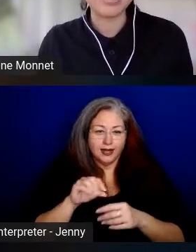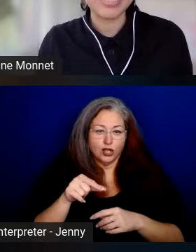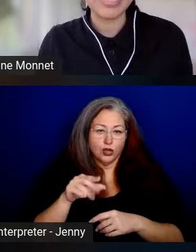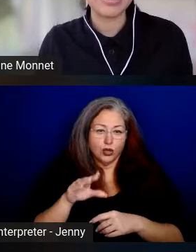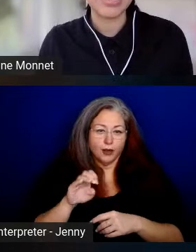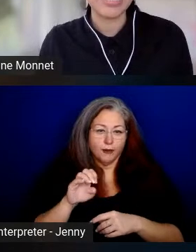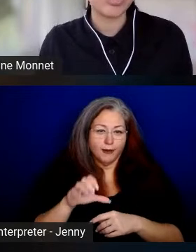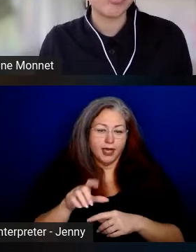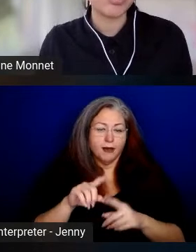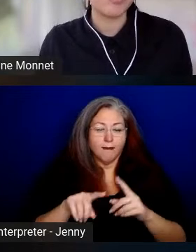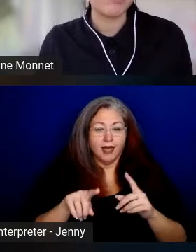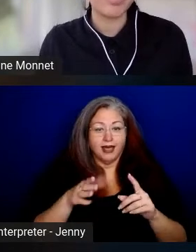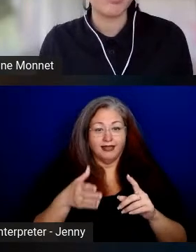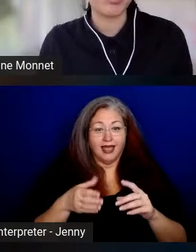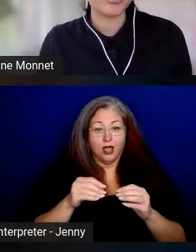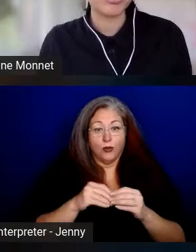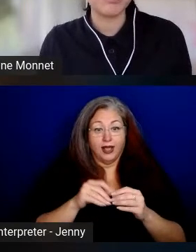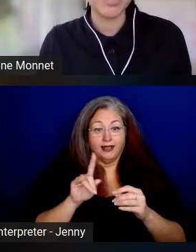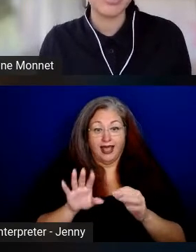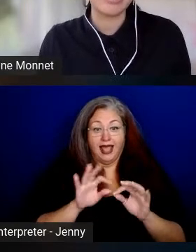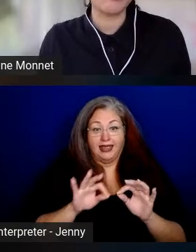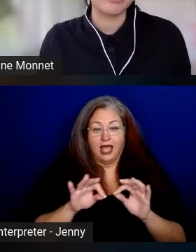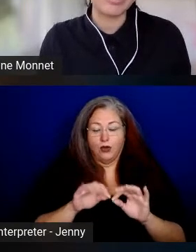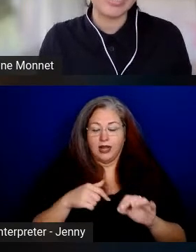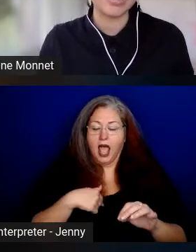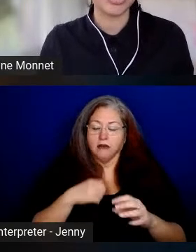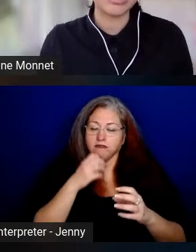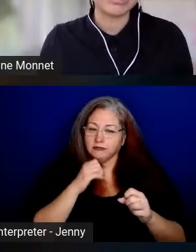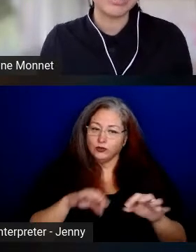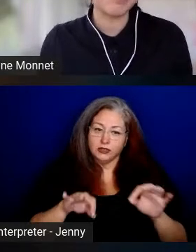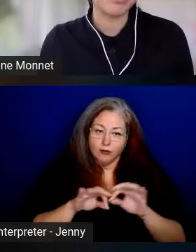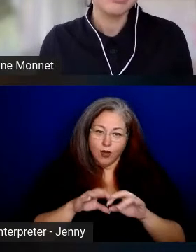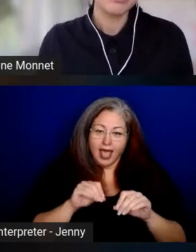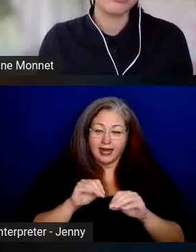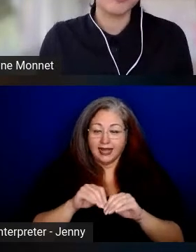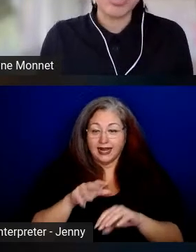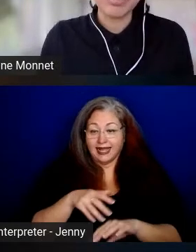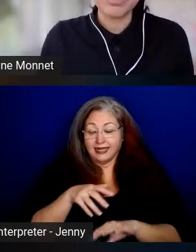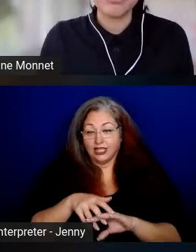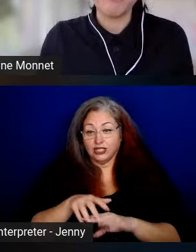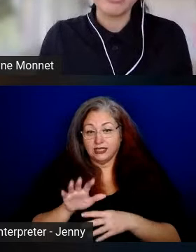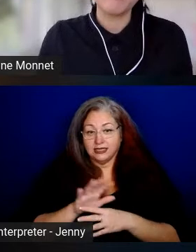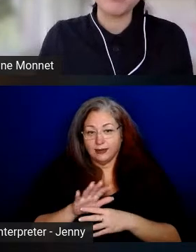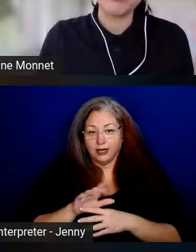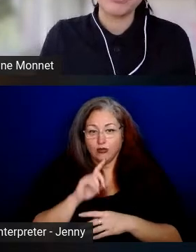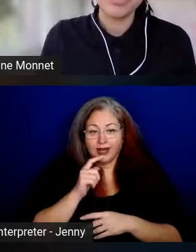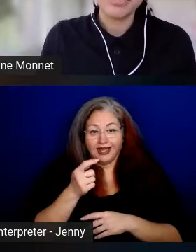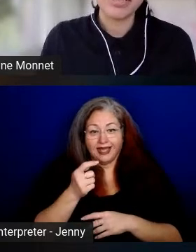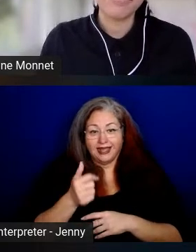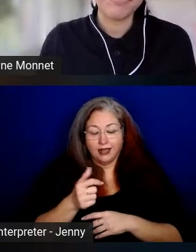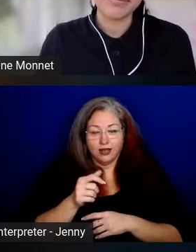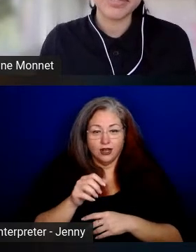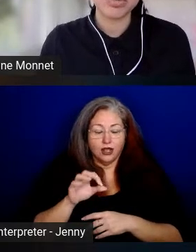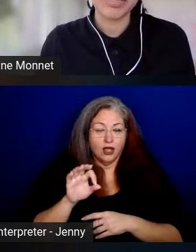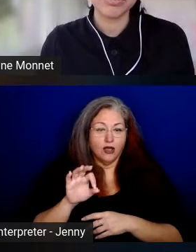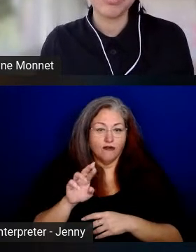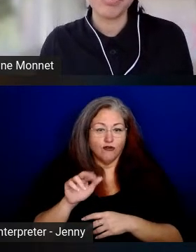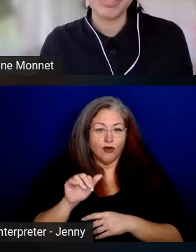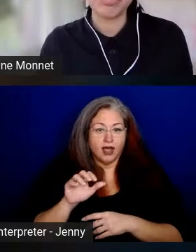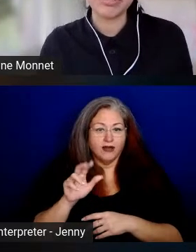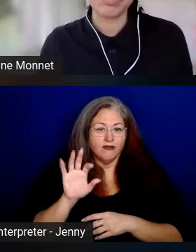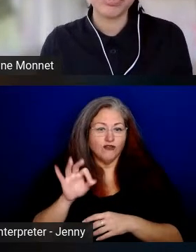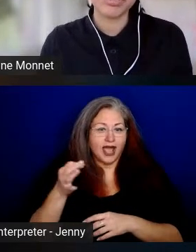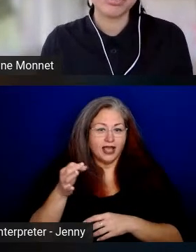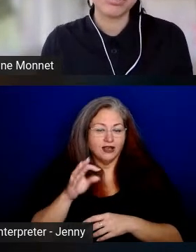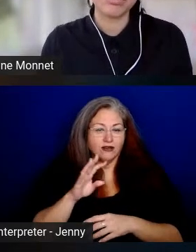have that in the language was very, very important to me. And within the Indigenous cinema, there's very little Francophone films as well. So for